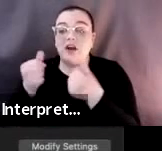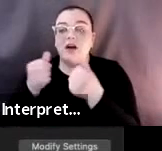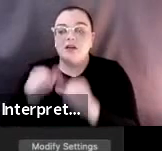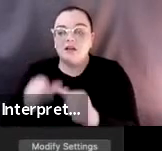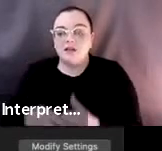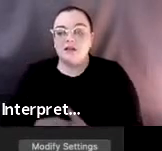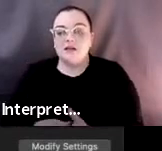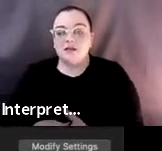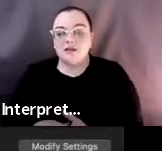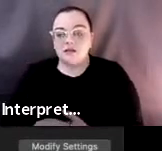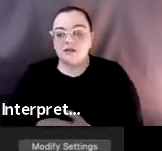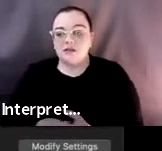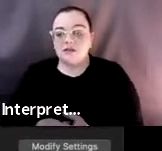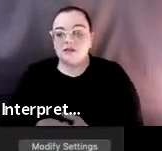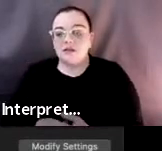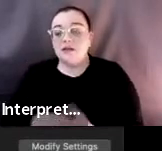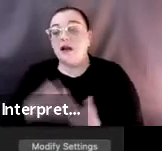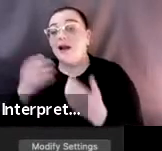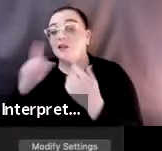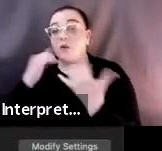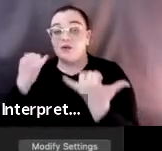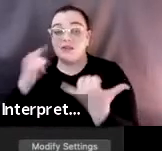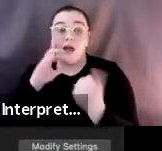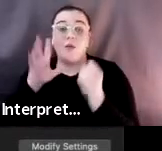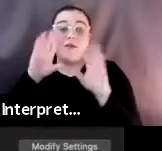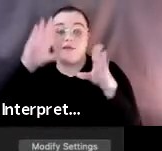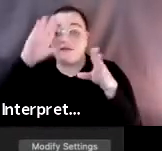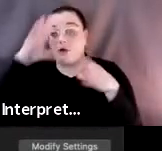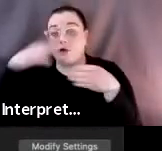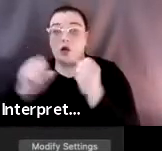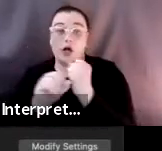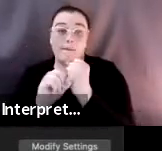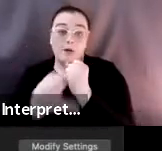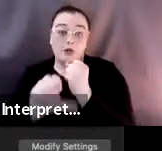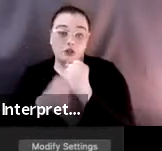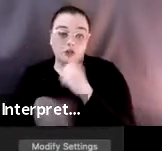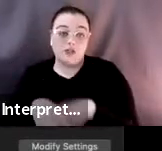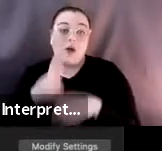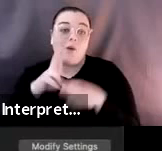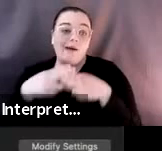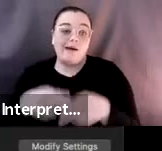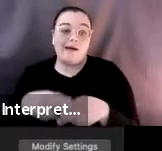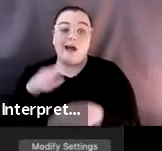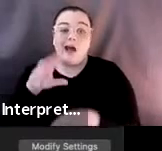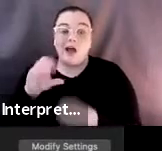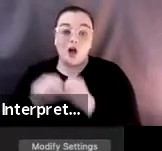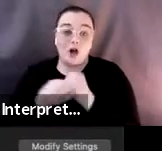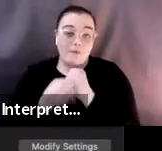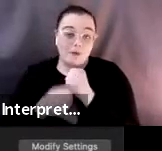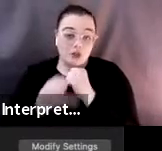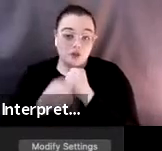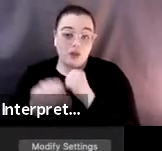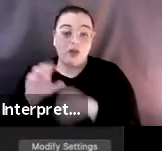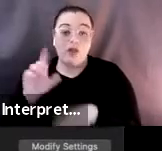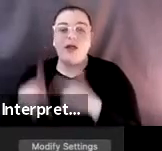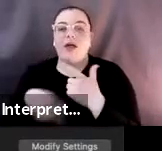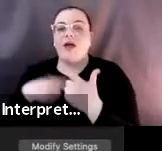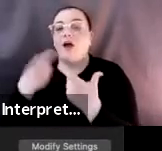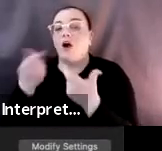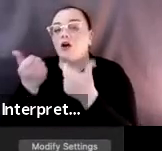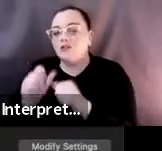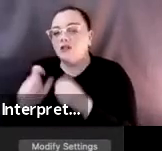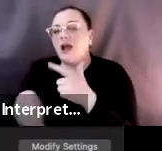be working on a commercial audition today. So I'm gonna name this event commercial audition, and then I'm just gonna put the date just so I